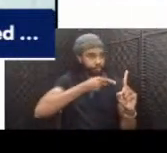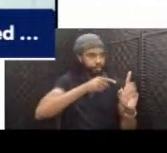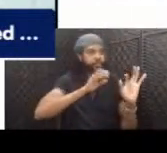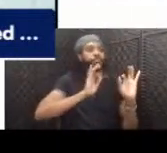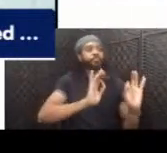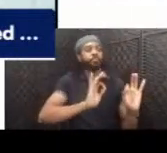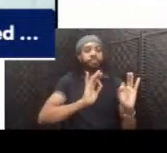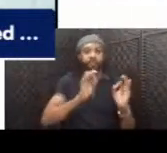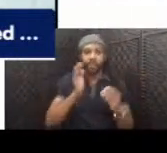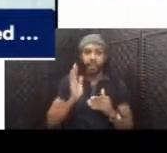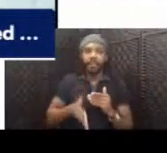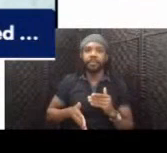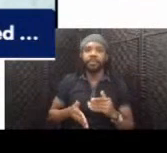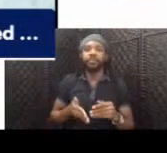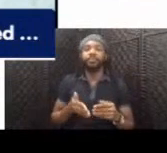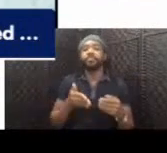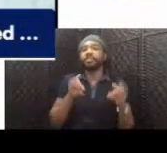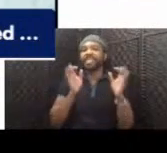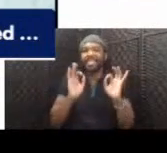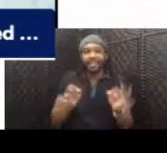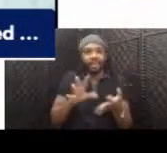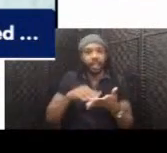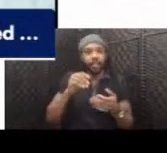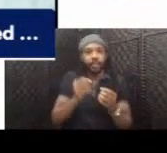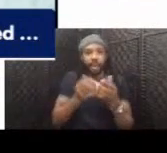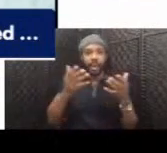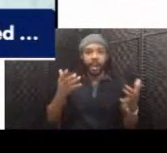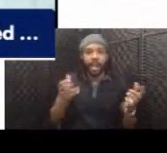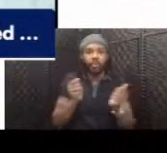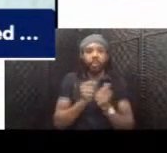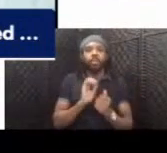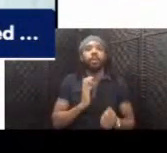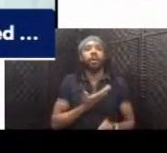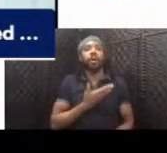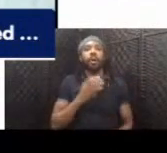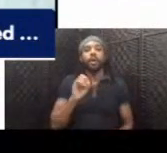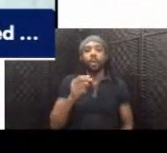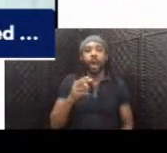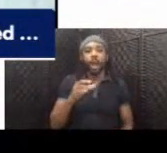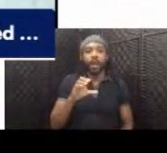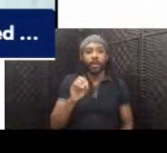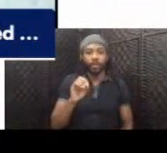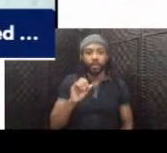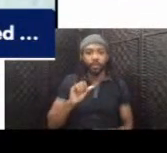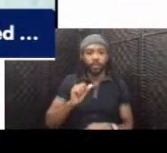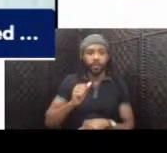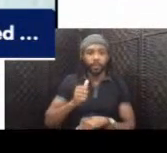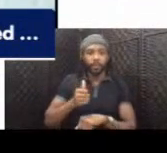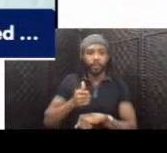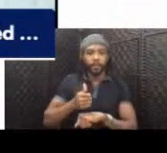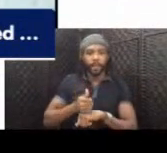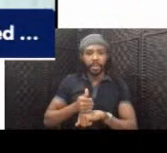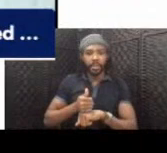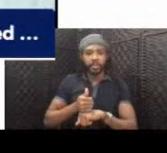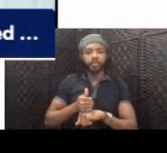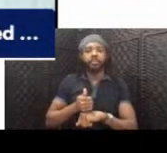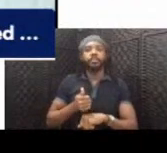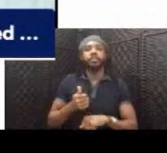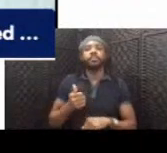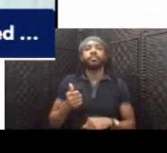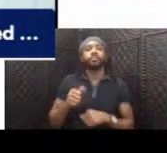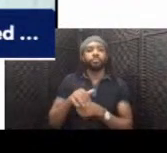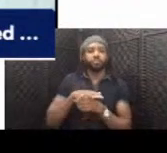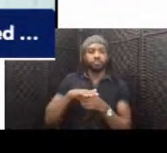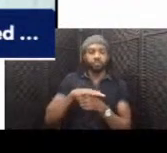So we certainly did learn a lot in our Ohio based programming. And I know there are some